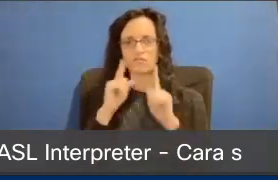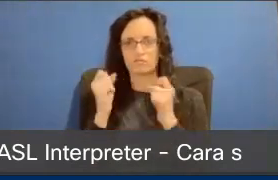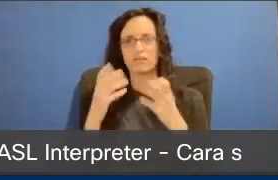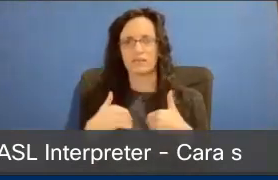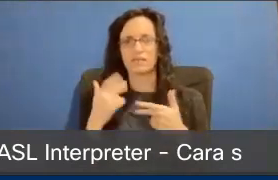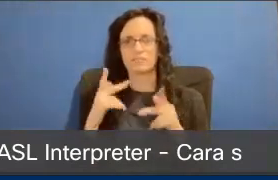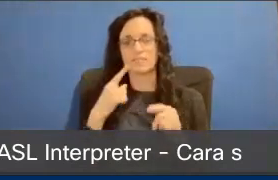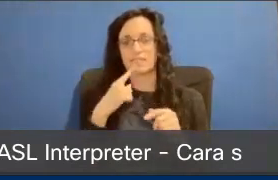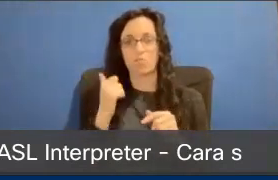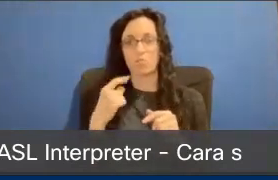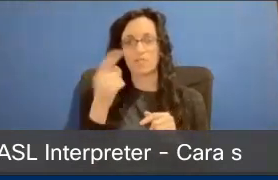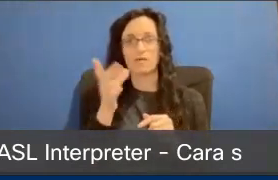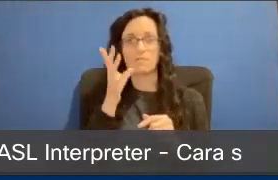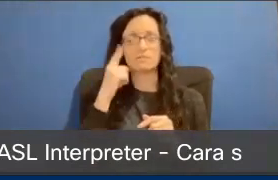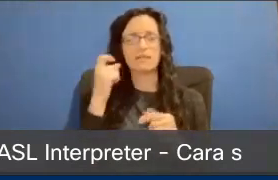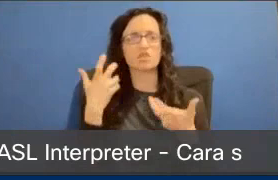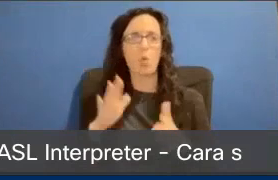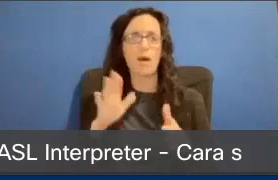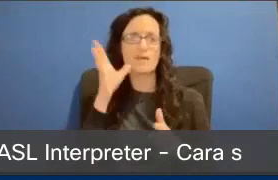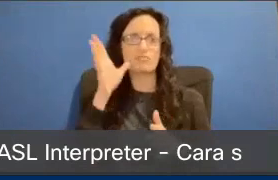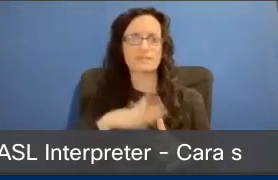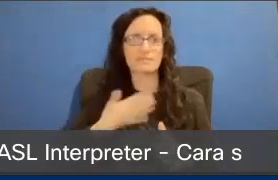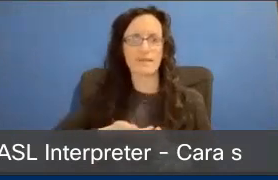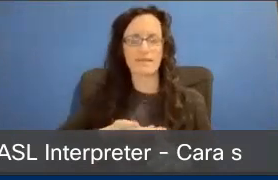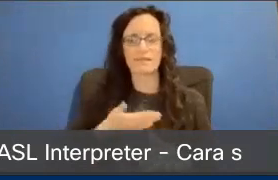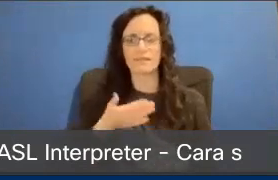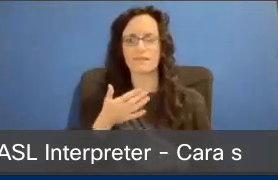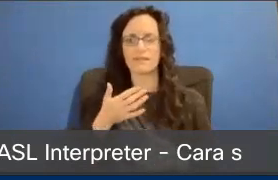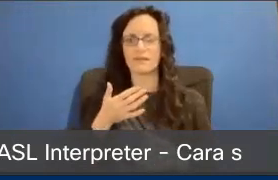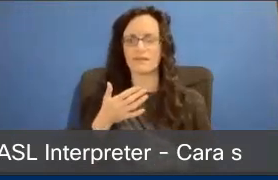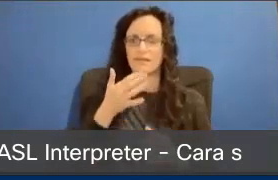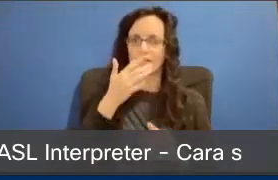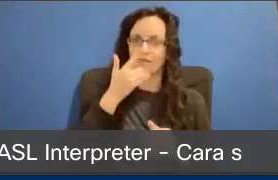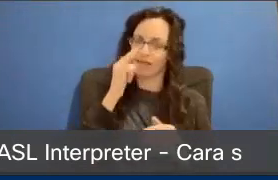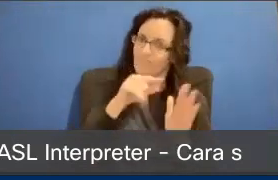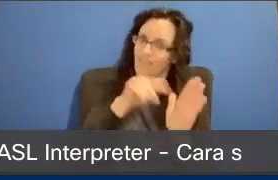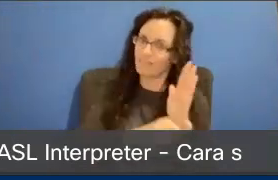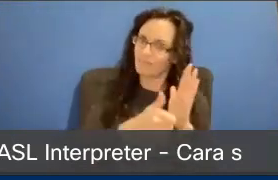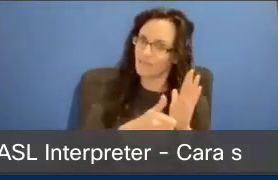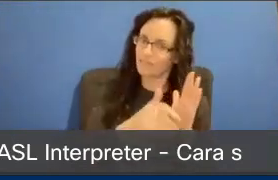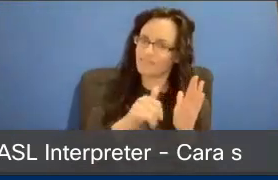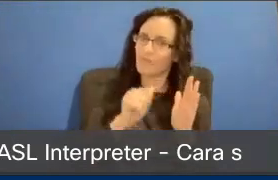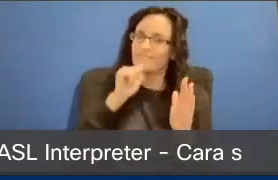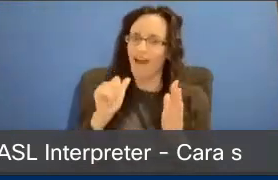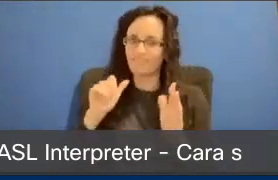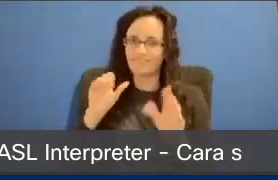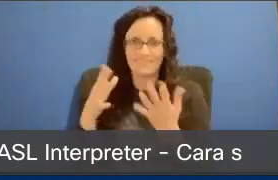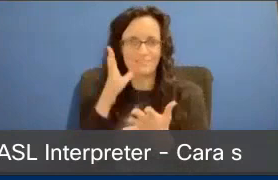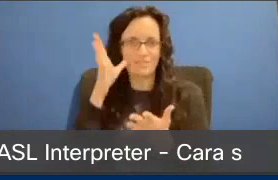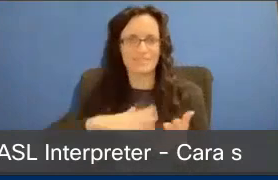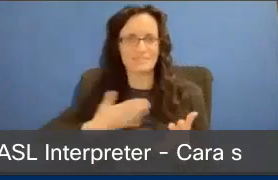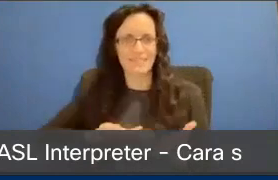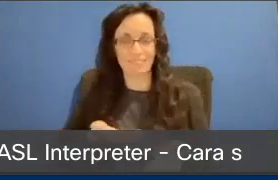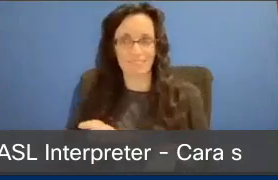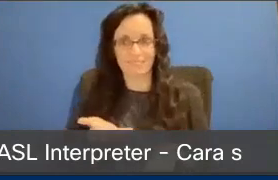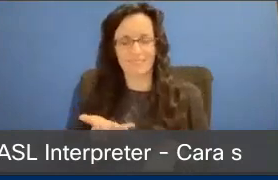tell their parents because they wouldn't want to upset their parents, as if them killing themselves wouldn't upset their parents. But the thinking isn't quite right, but that